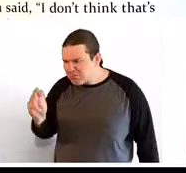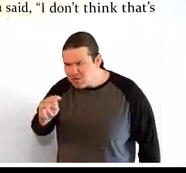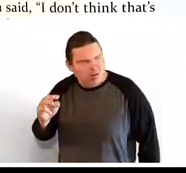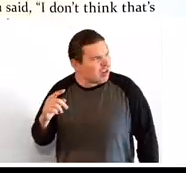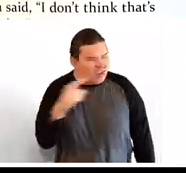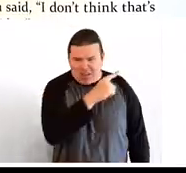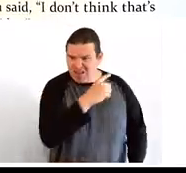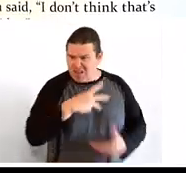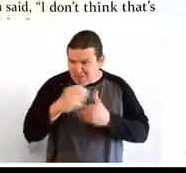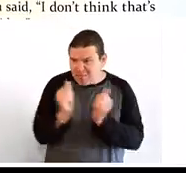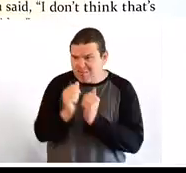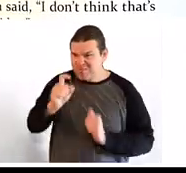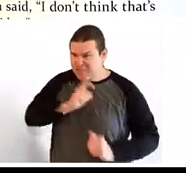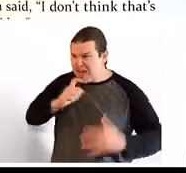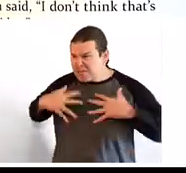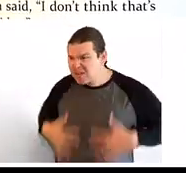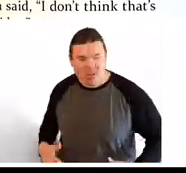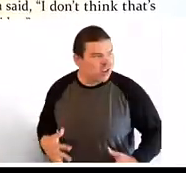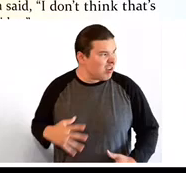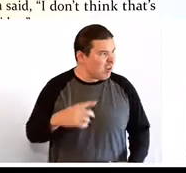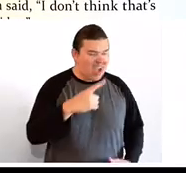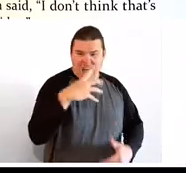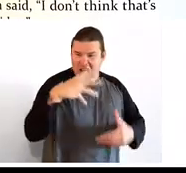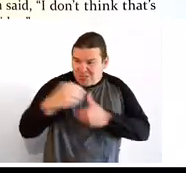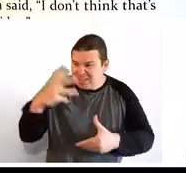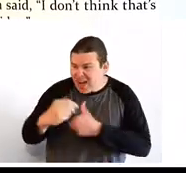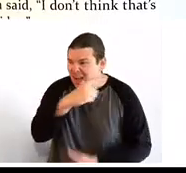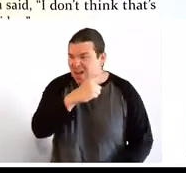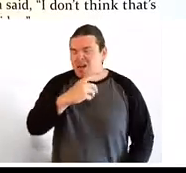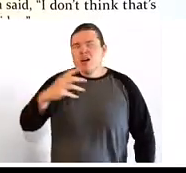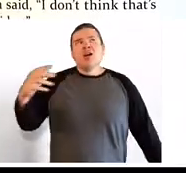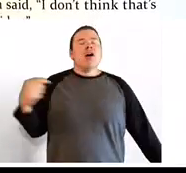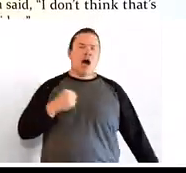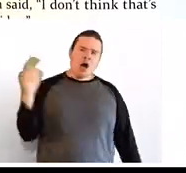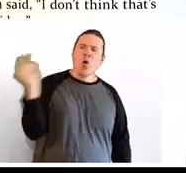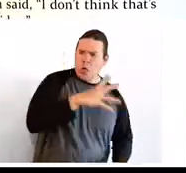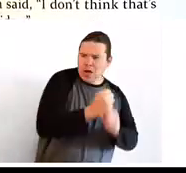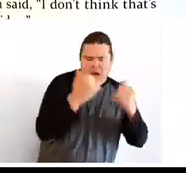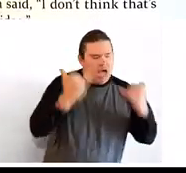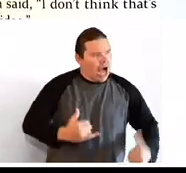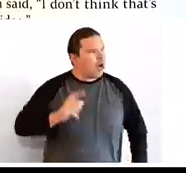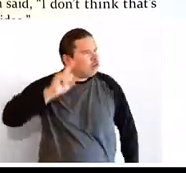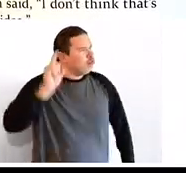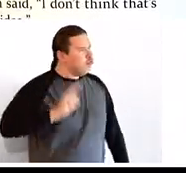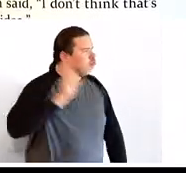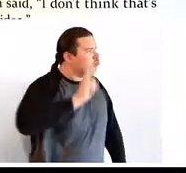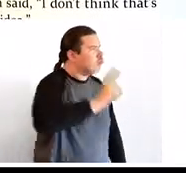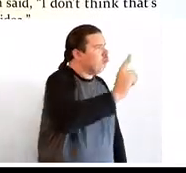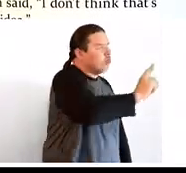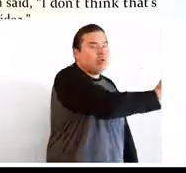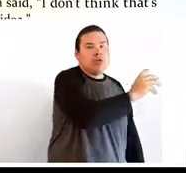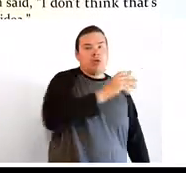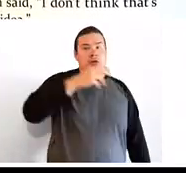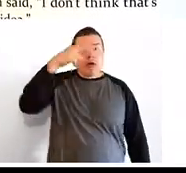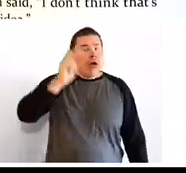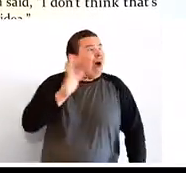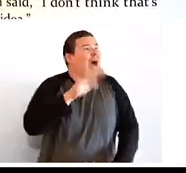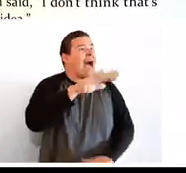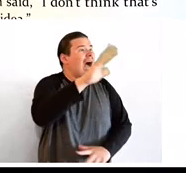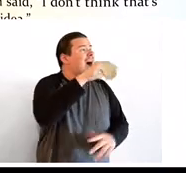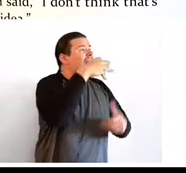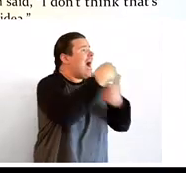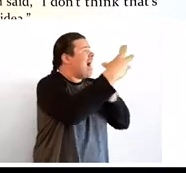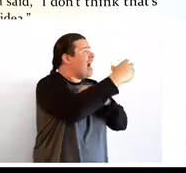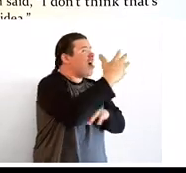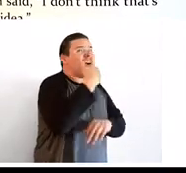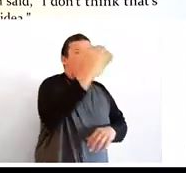"In her pajamas?" yelled Helen's father. "I'm going to go and get her right now." And he ran out the